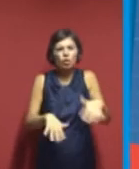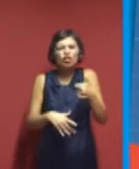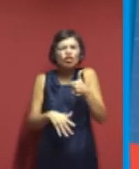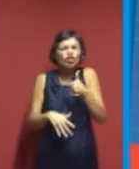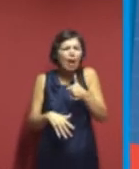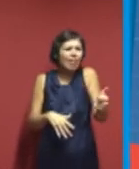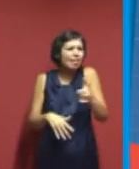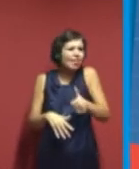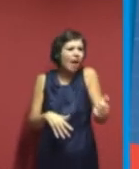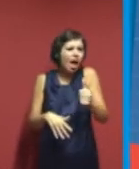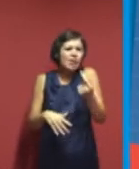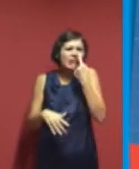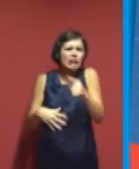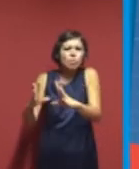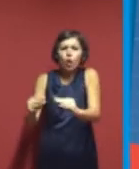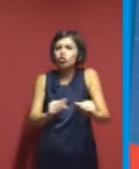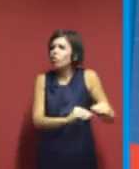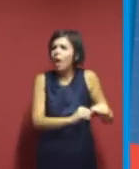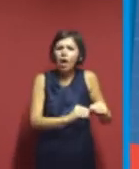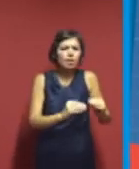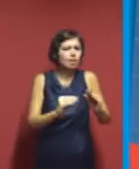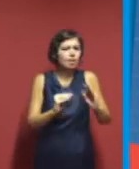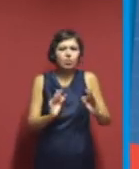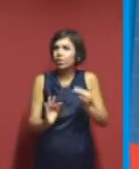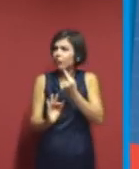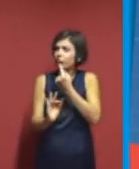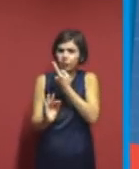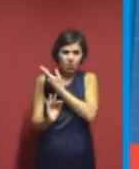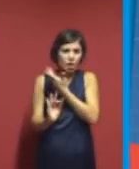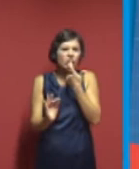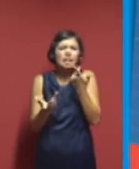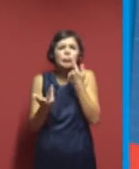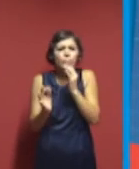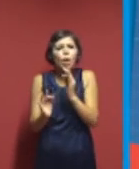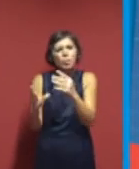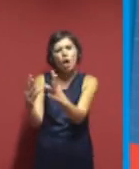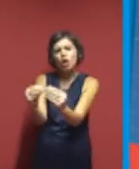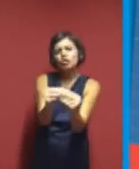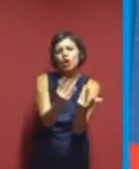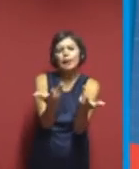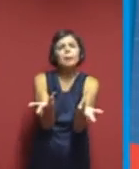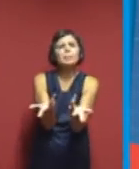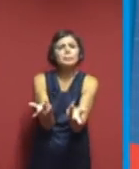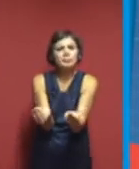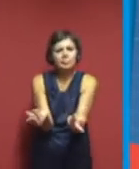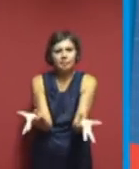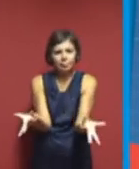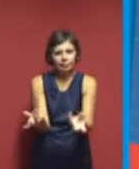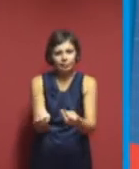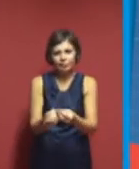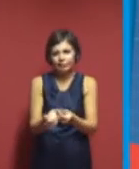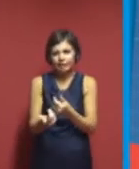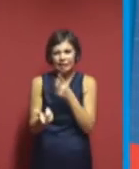devices, the improbable devices. And he's really showing a great fertility